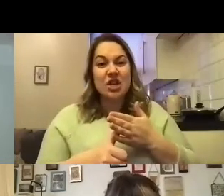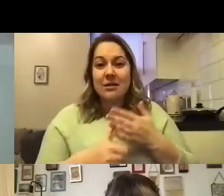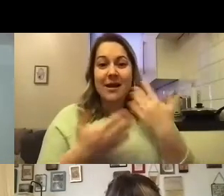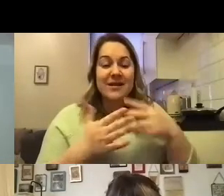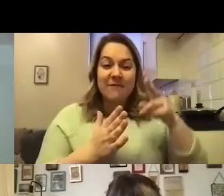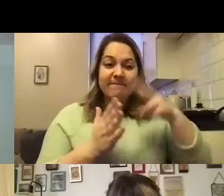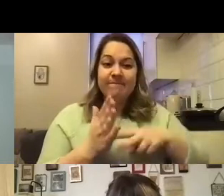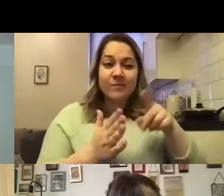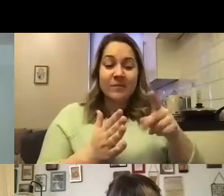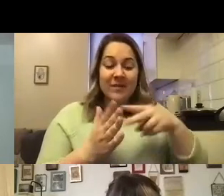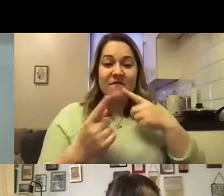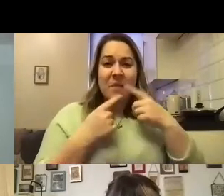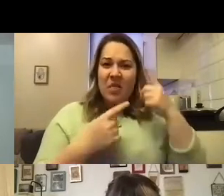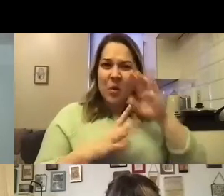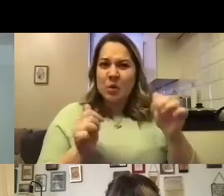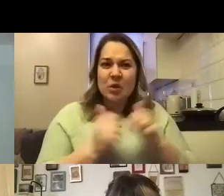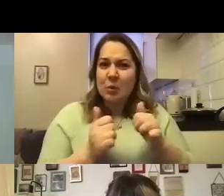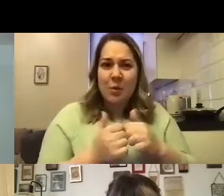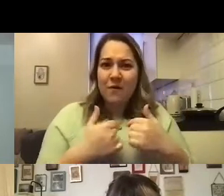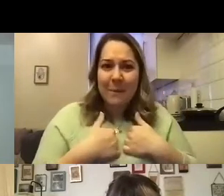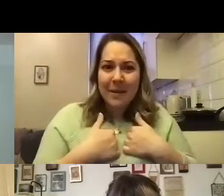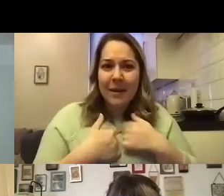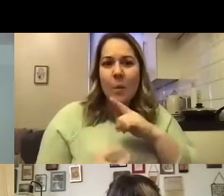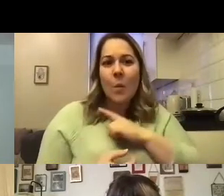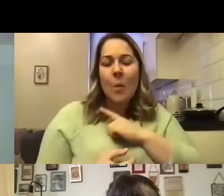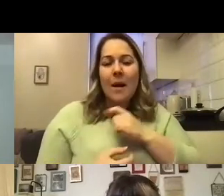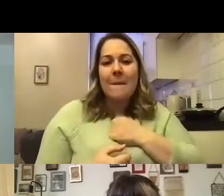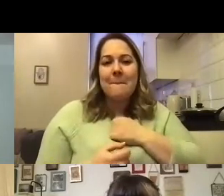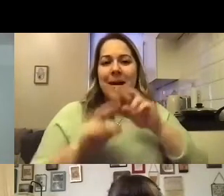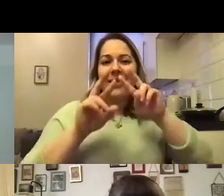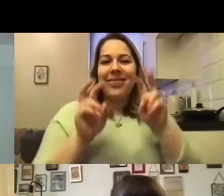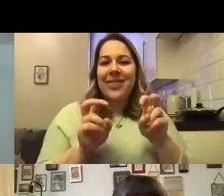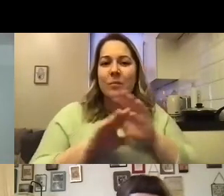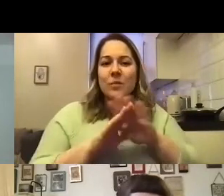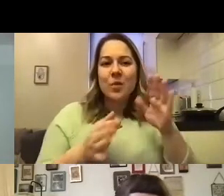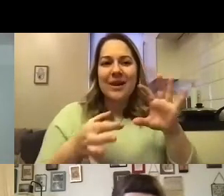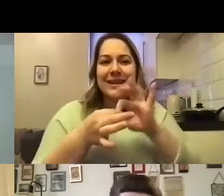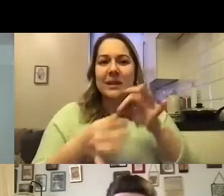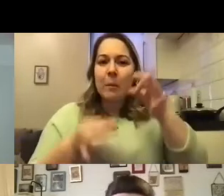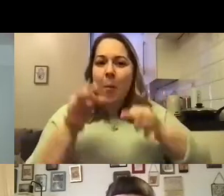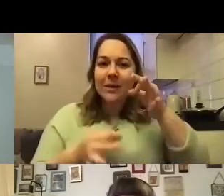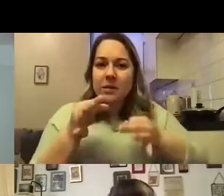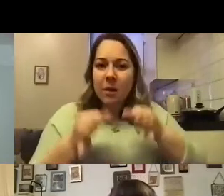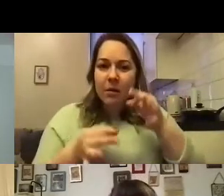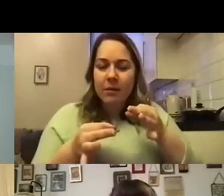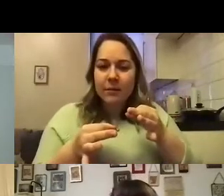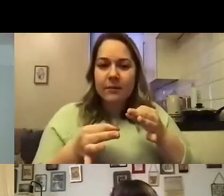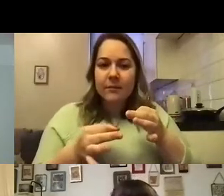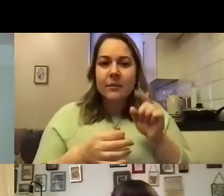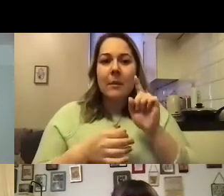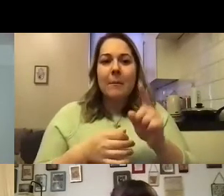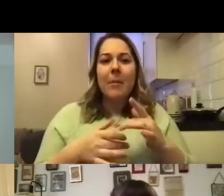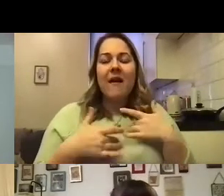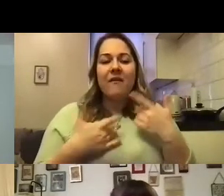for me at all, because my themes haven't been very political. But I see myself very much as a